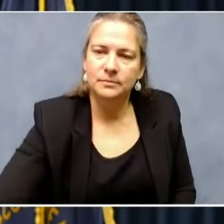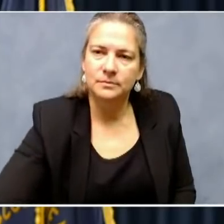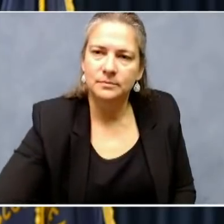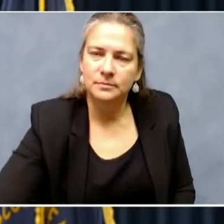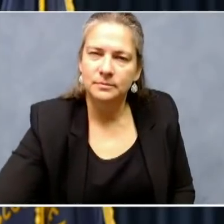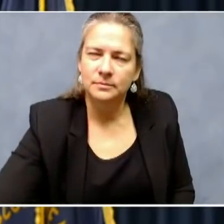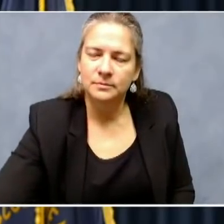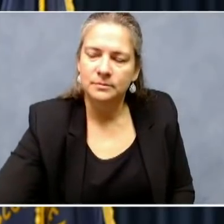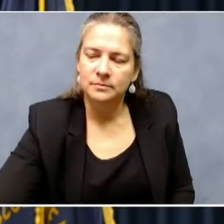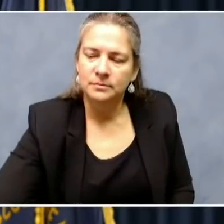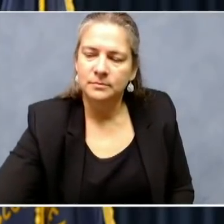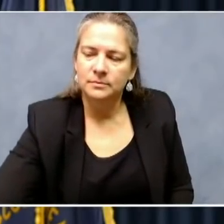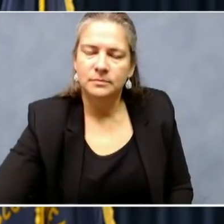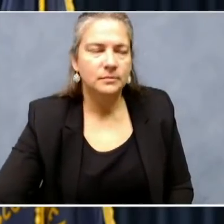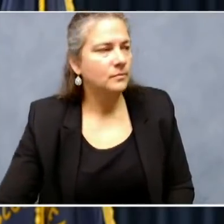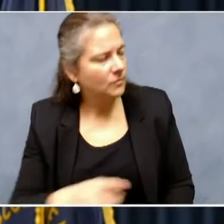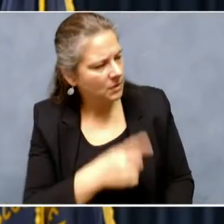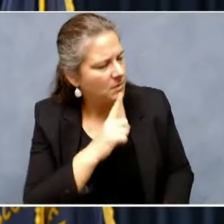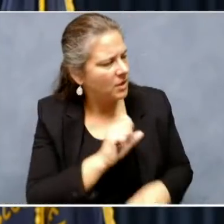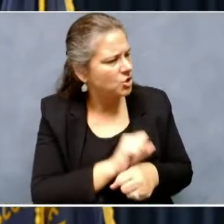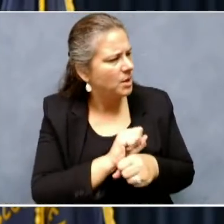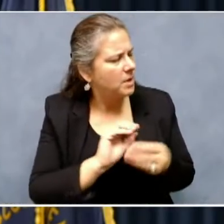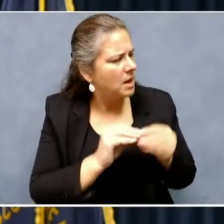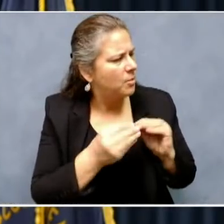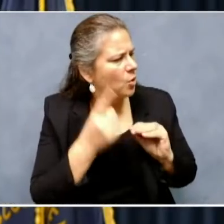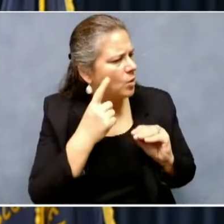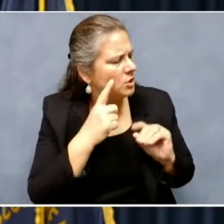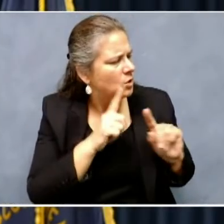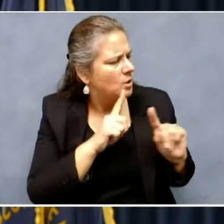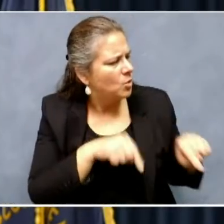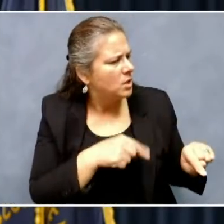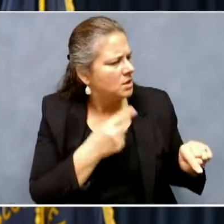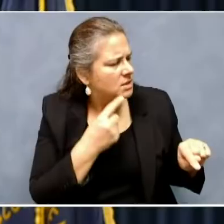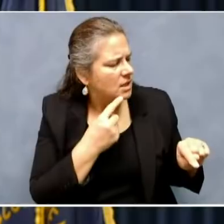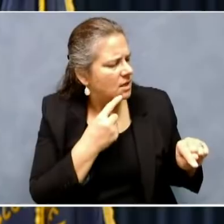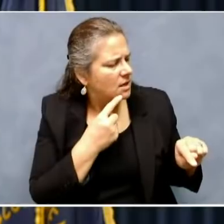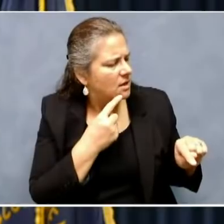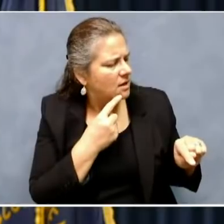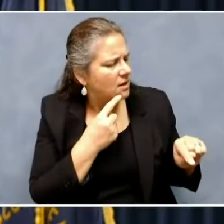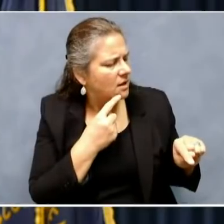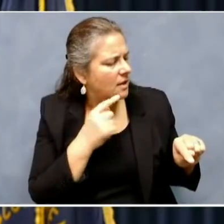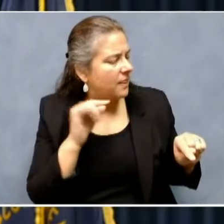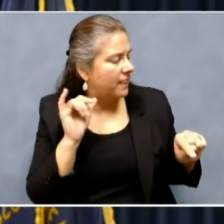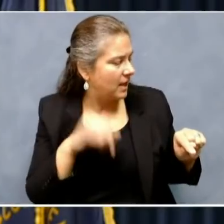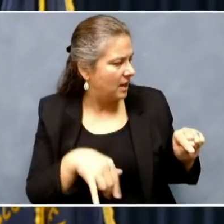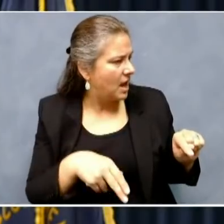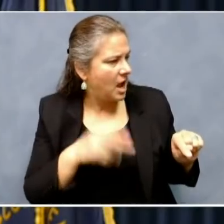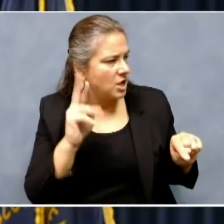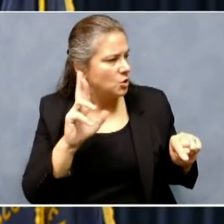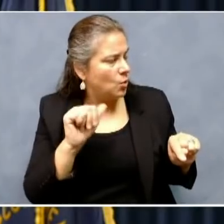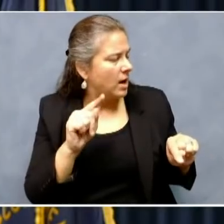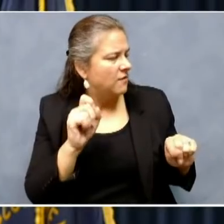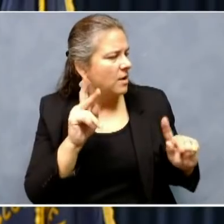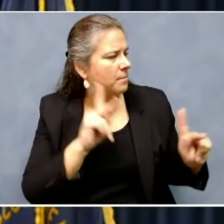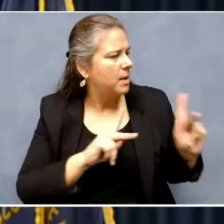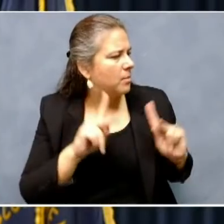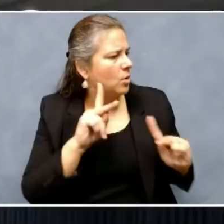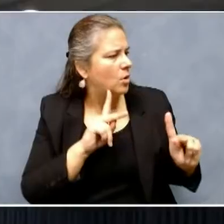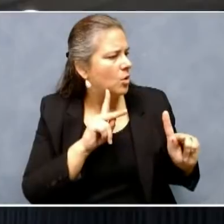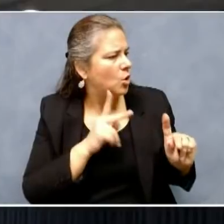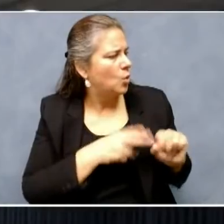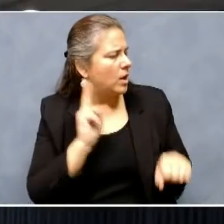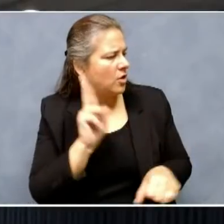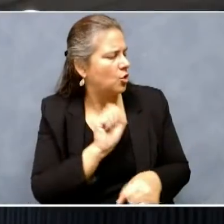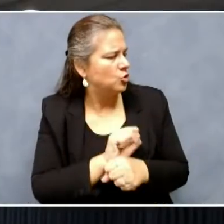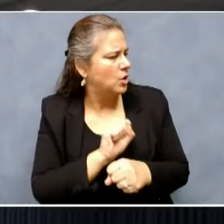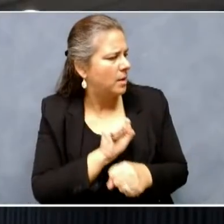that you just showed, a recent report from the U.S. Bureau of Labor shows Kentucky has the highest rate of people quitting their jobs, and in turn